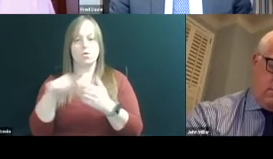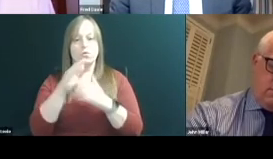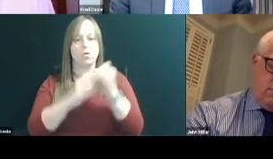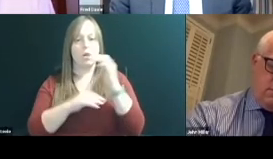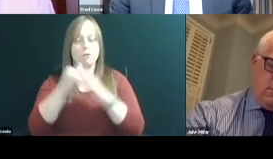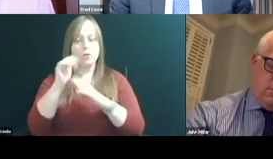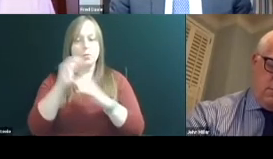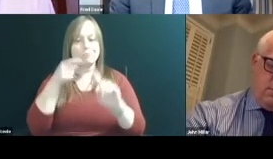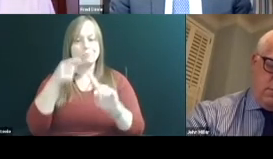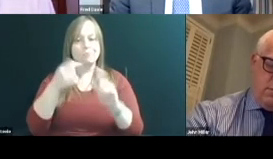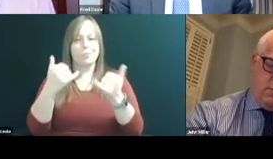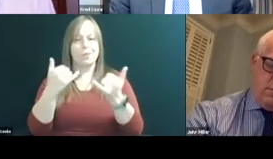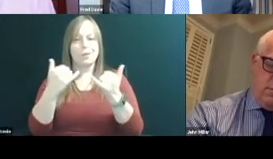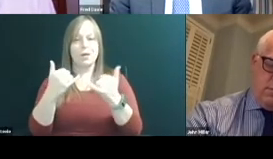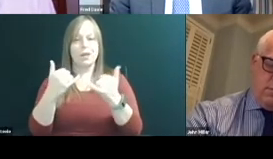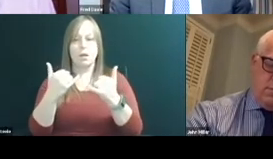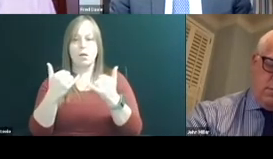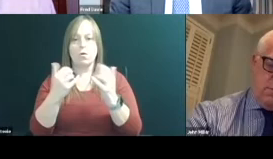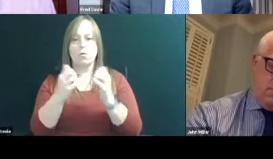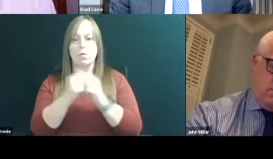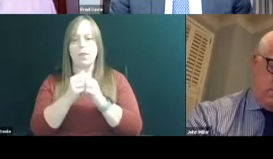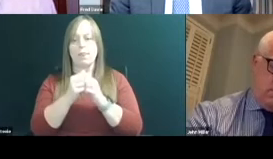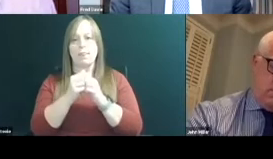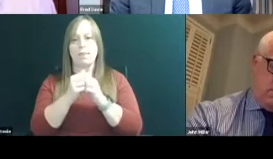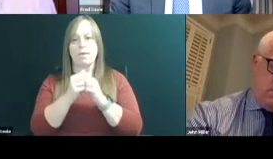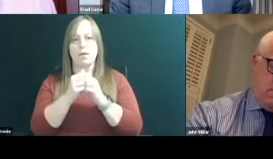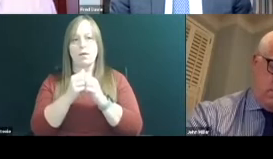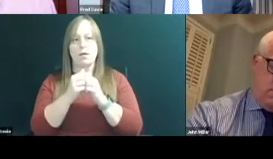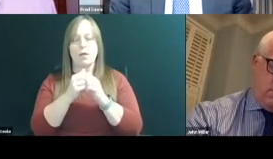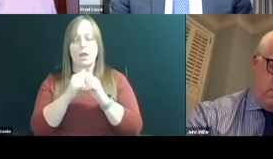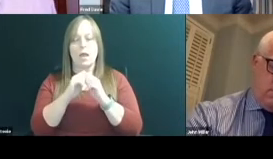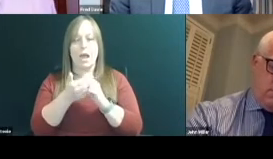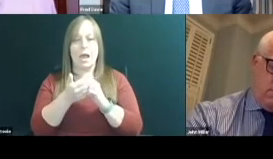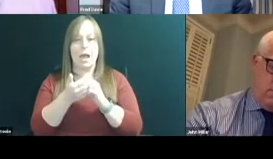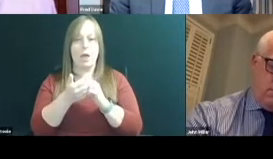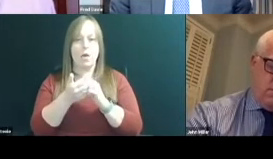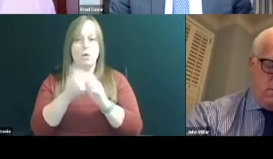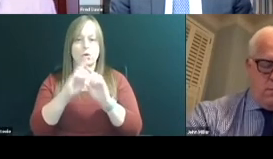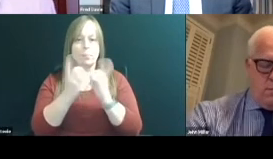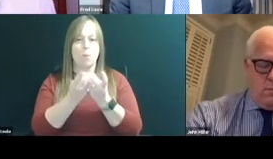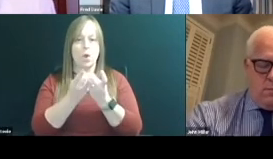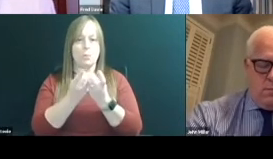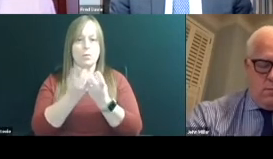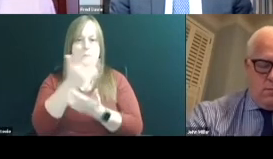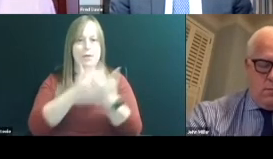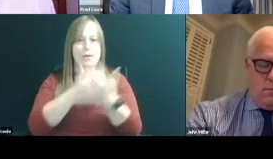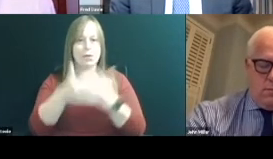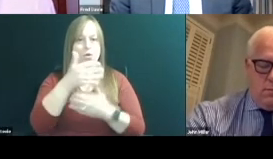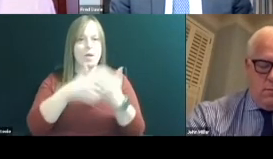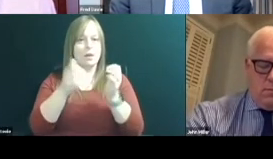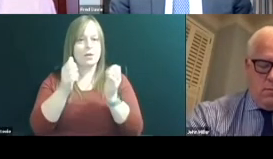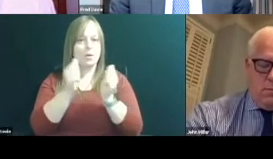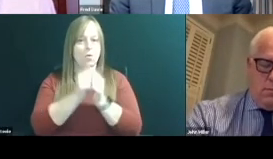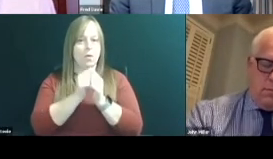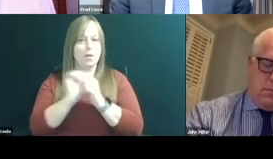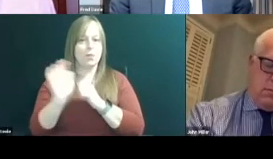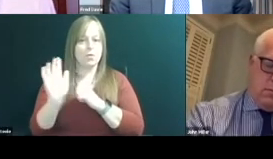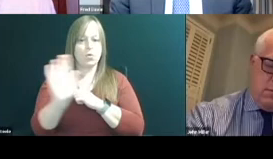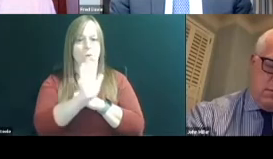at this point with sort of how the department is interacting with